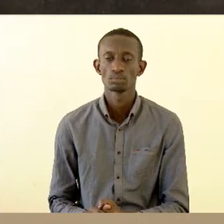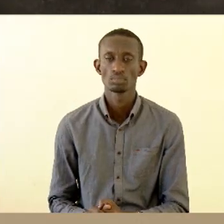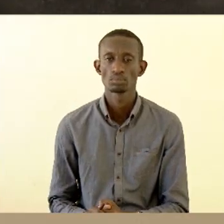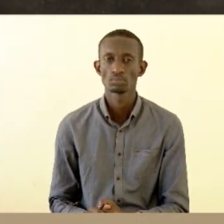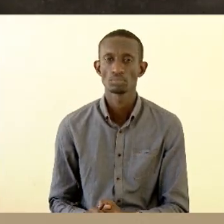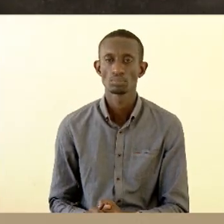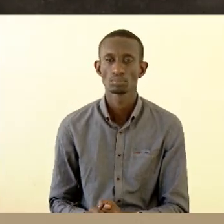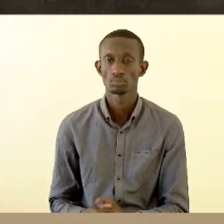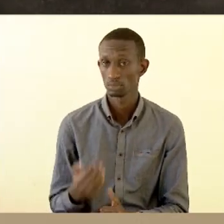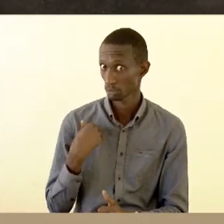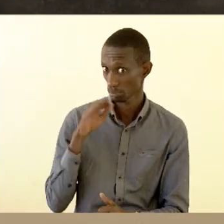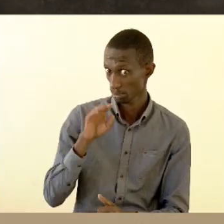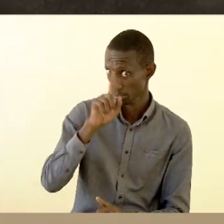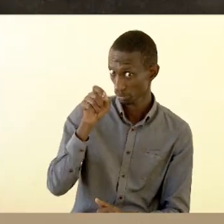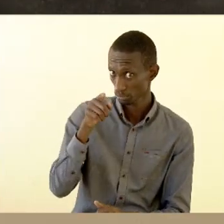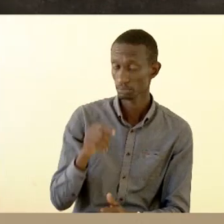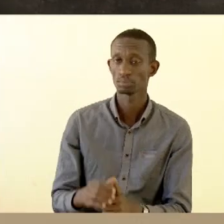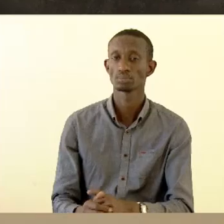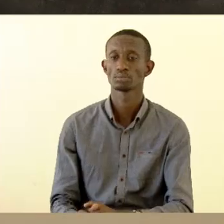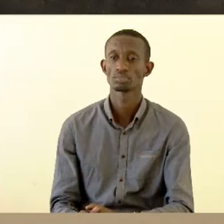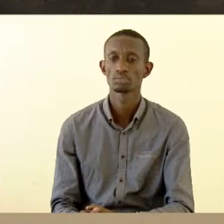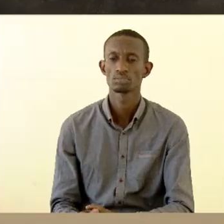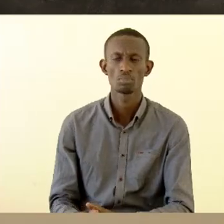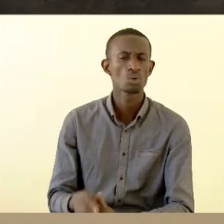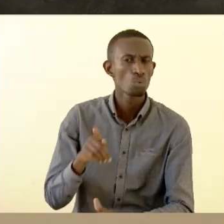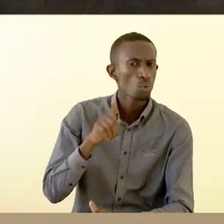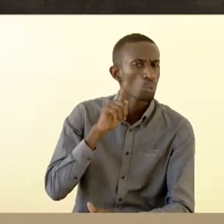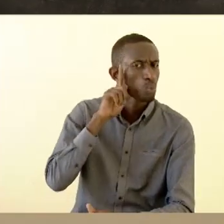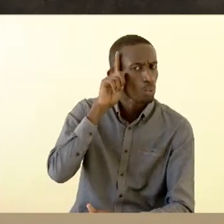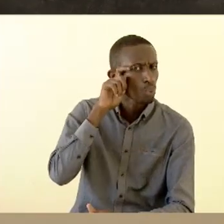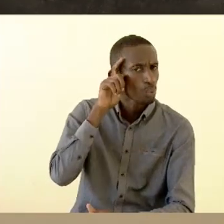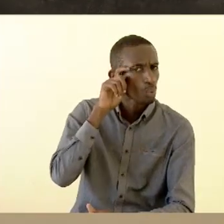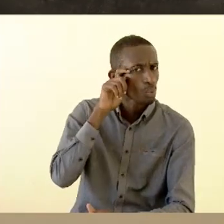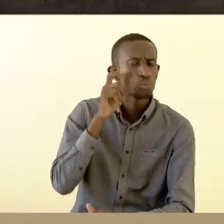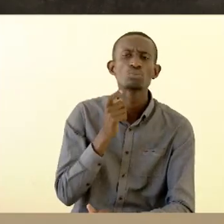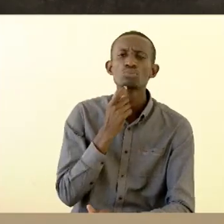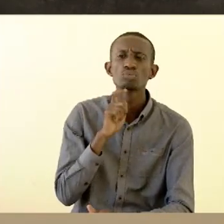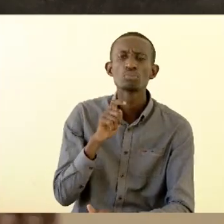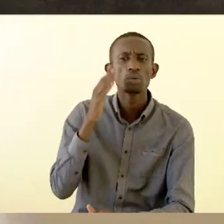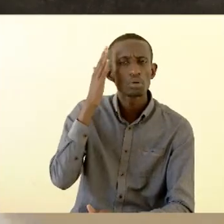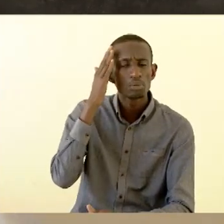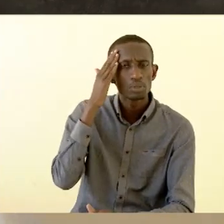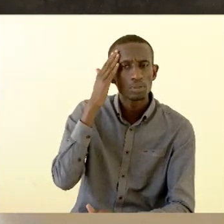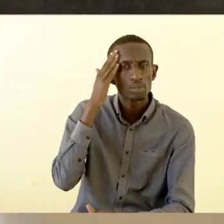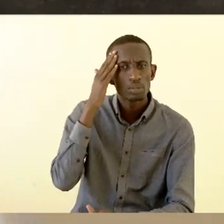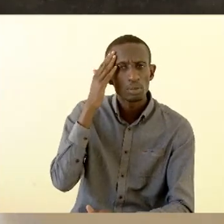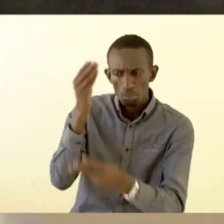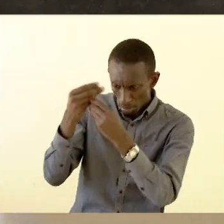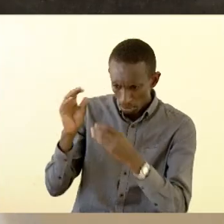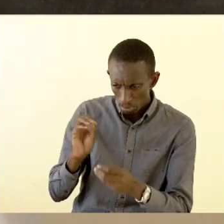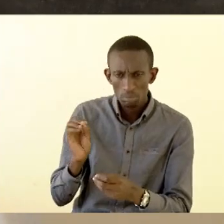And let me ask you one question. What do you think we need to know which has not been given